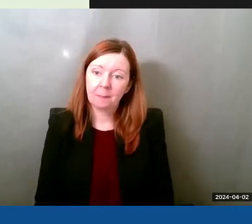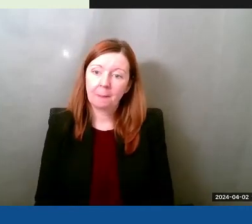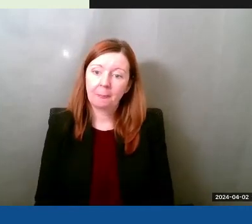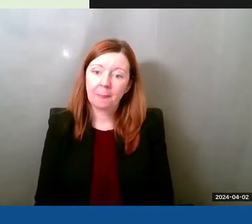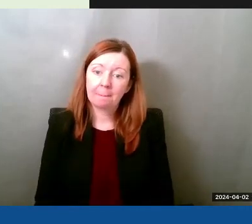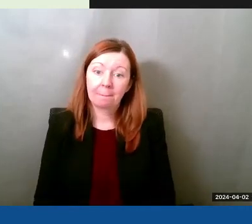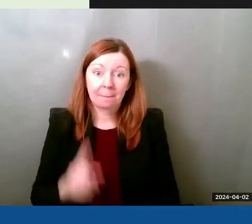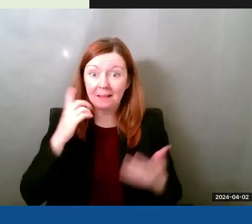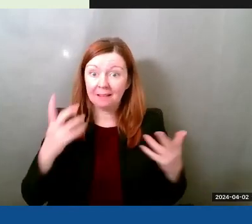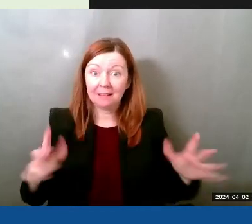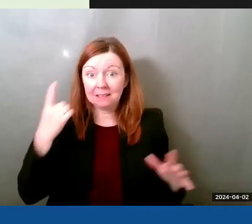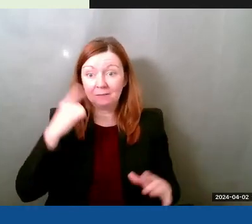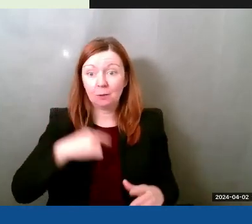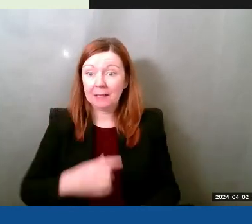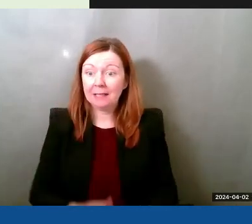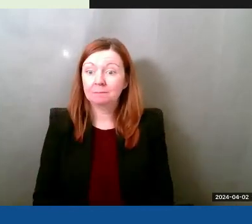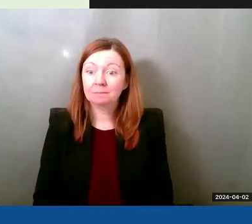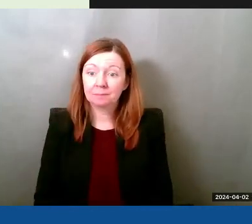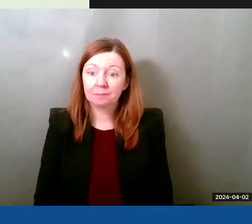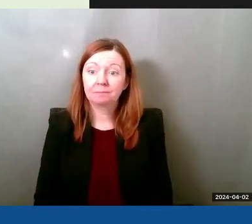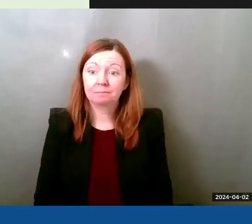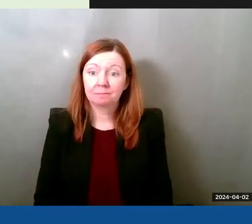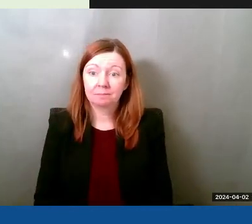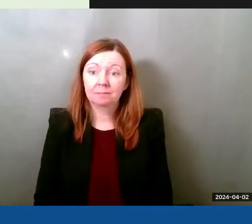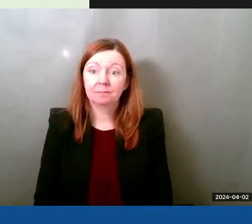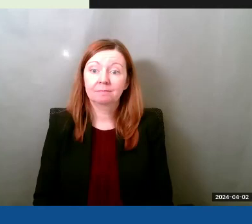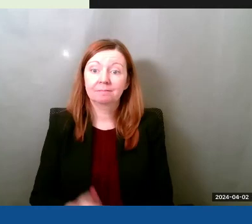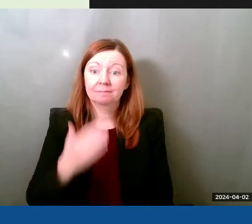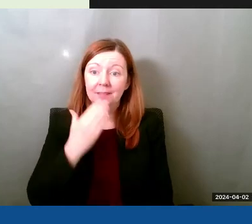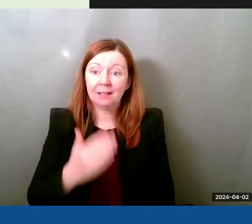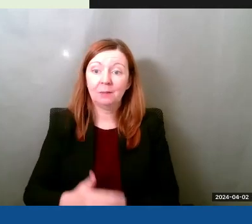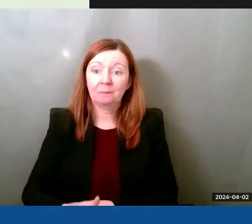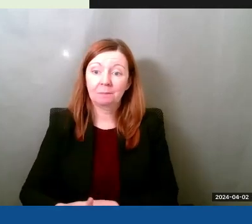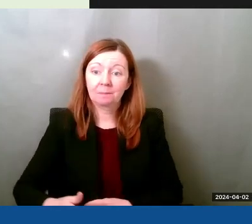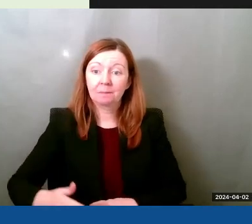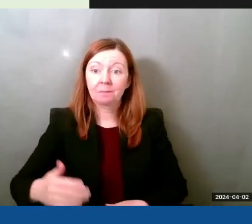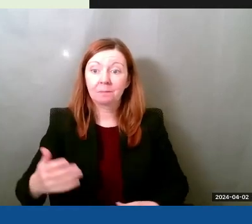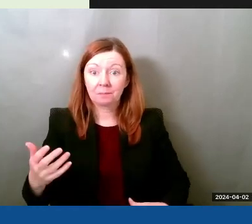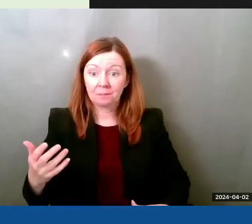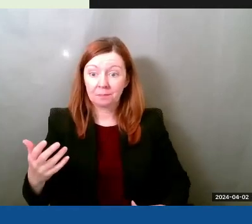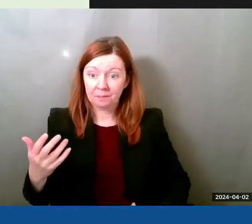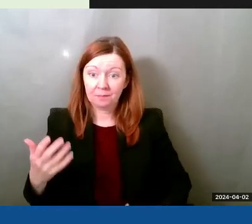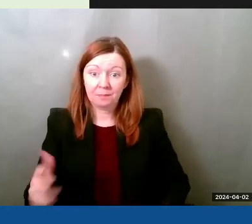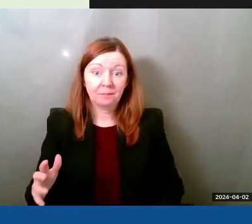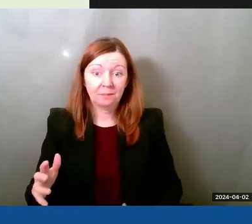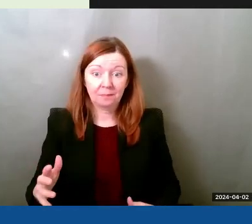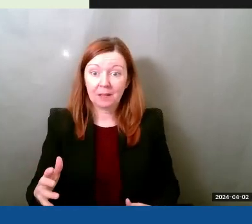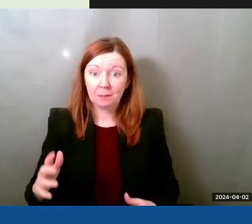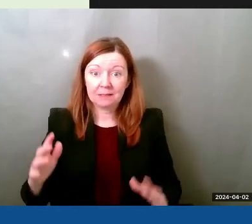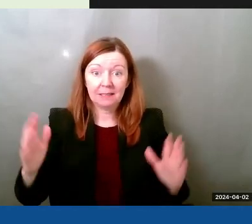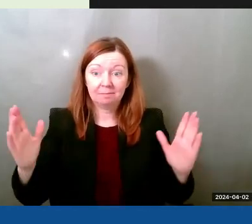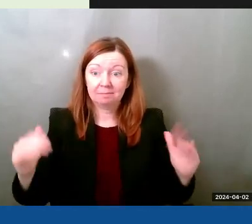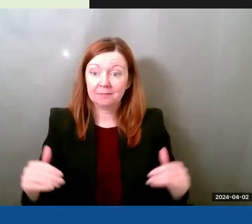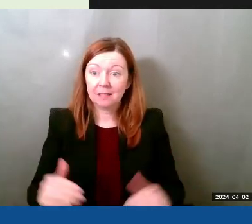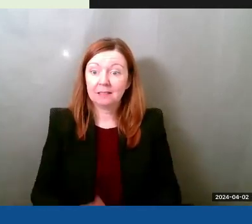I think that was it for me, Alex. Right. Thank you. If that's I think that was it.